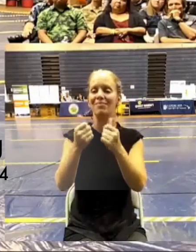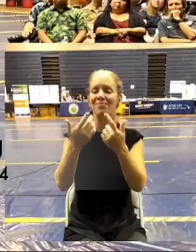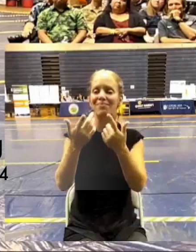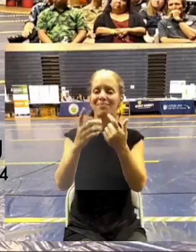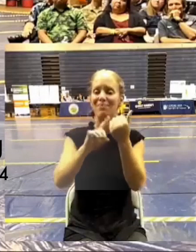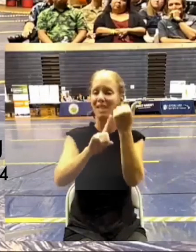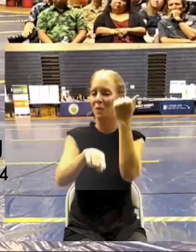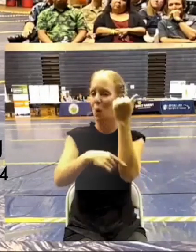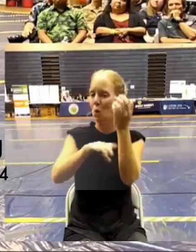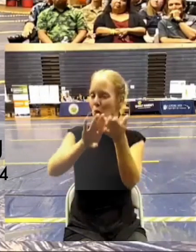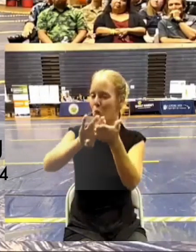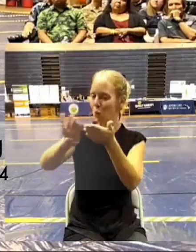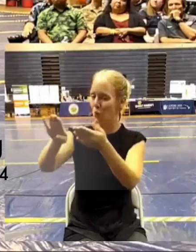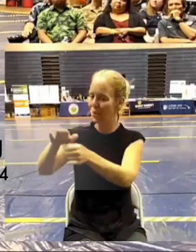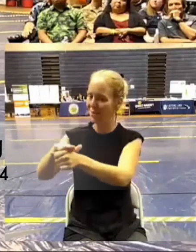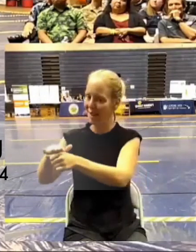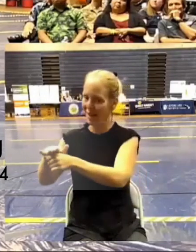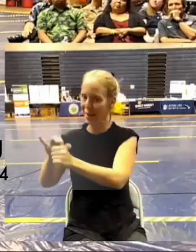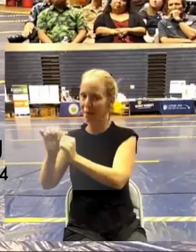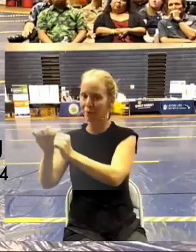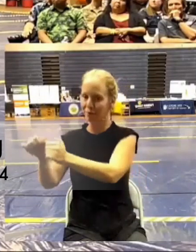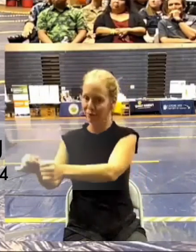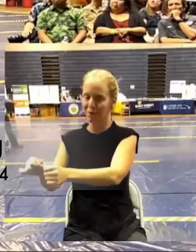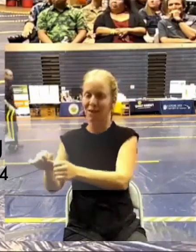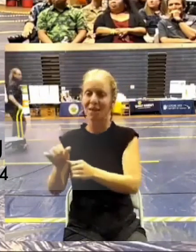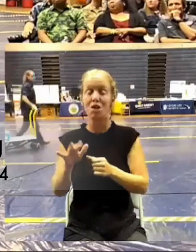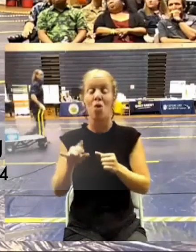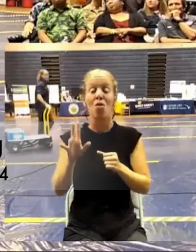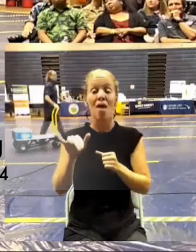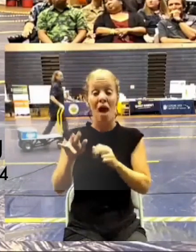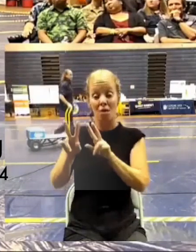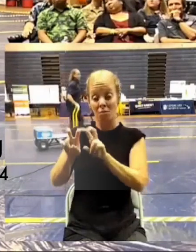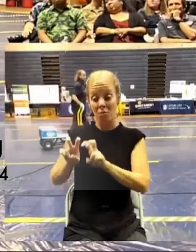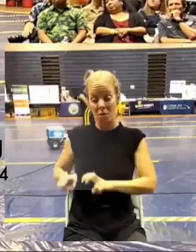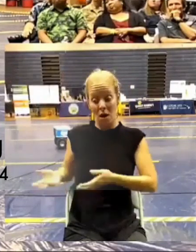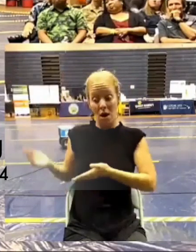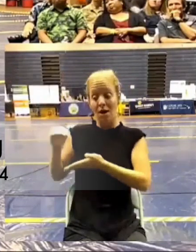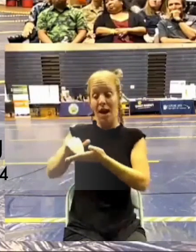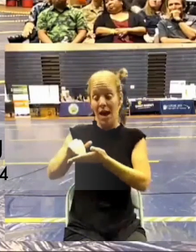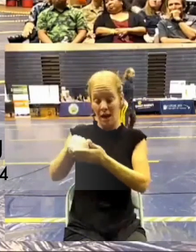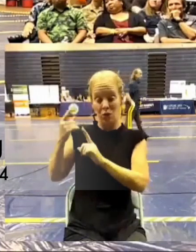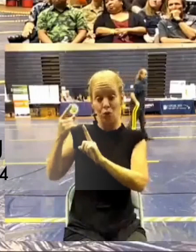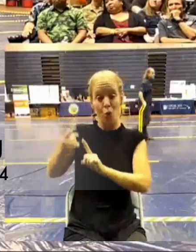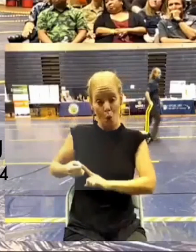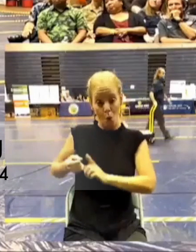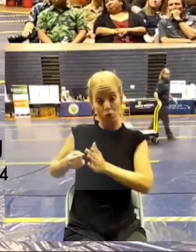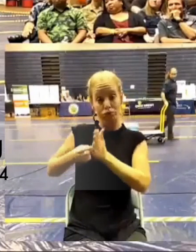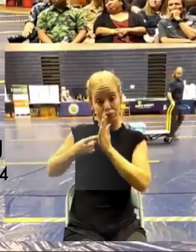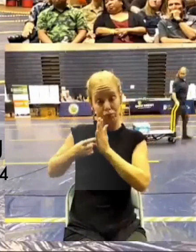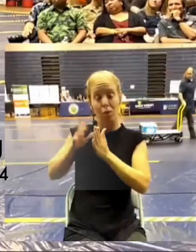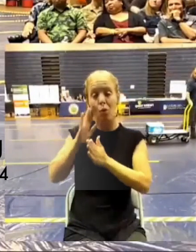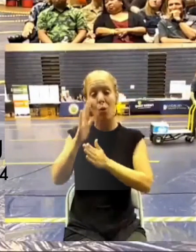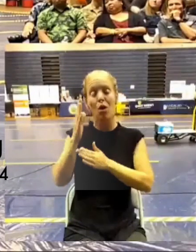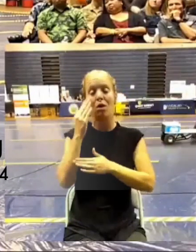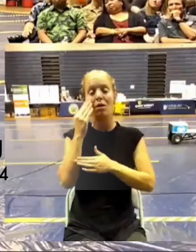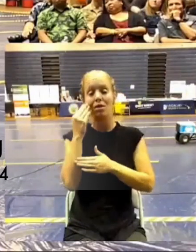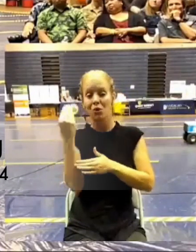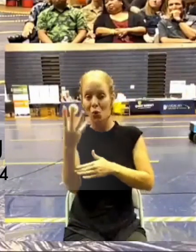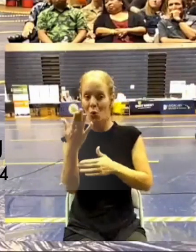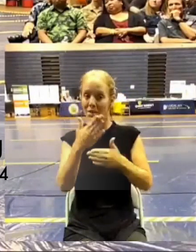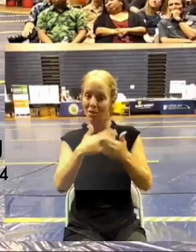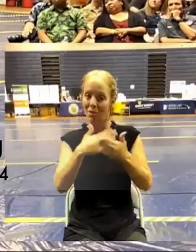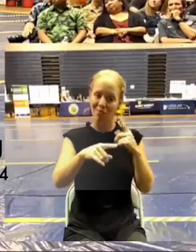Based on the re-evaluated scoring criteria, we're going to share with you some of the